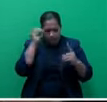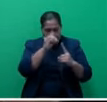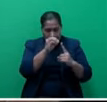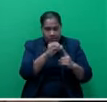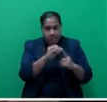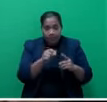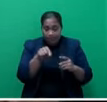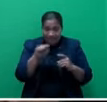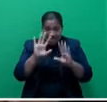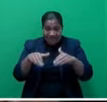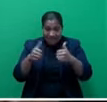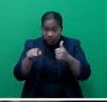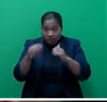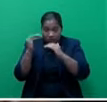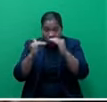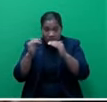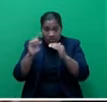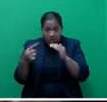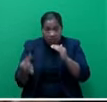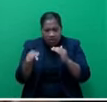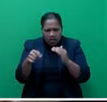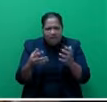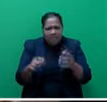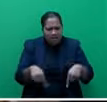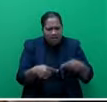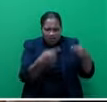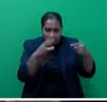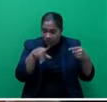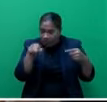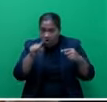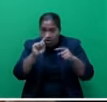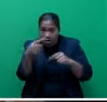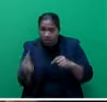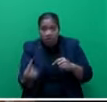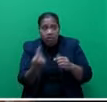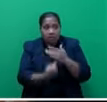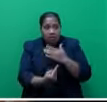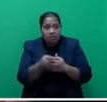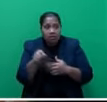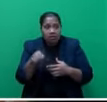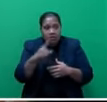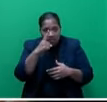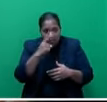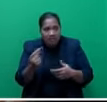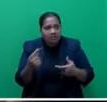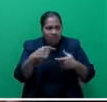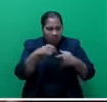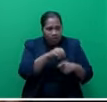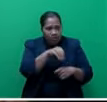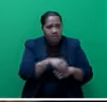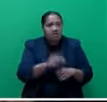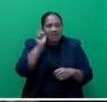judge alone or assessor system outweigh arguments for judges alone, even in complex fraud trials. That, Mr. Speaker, is from